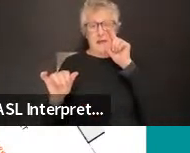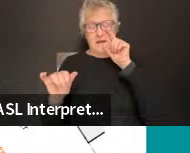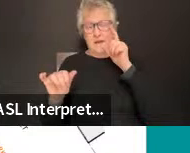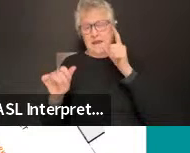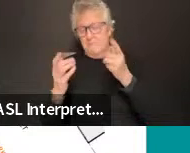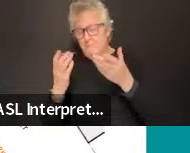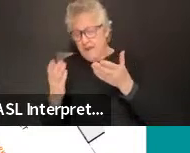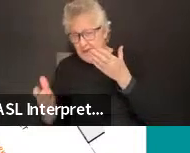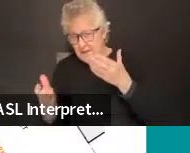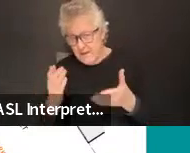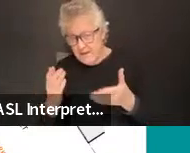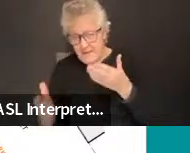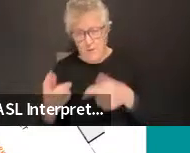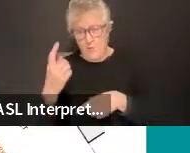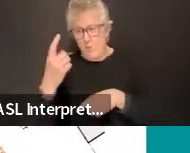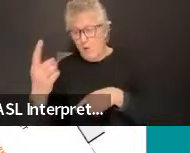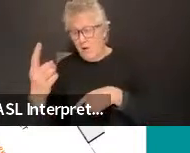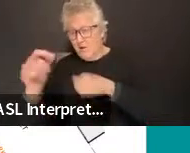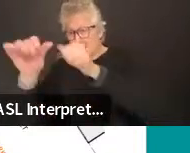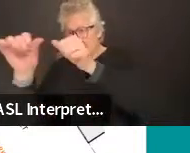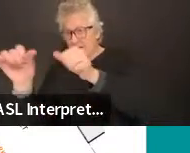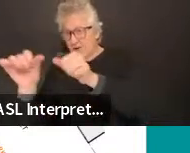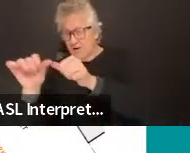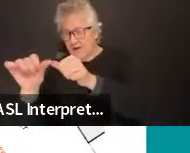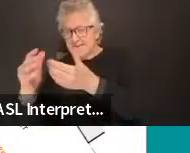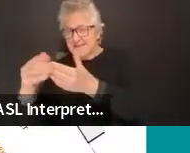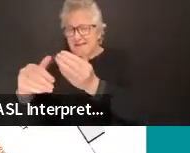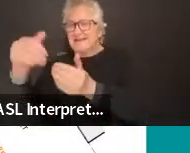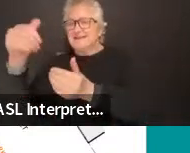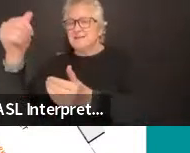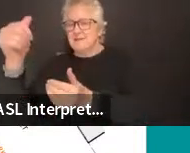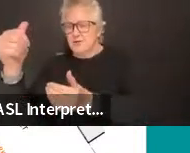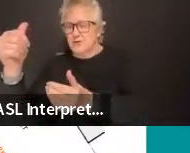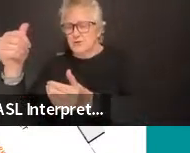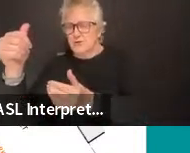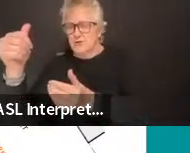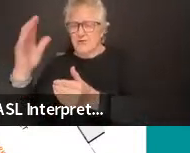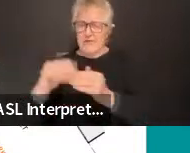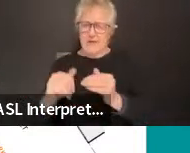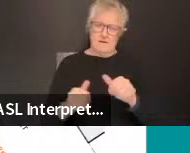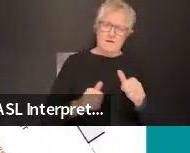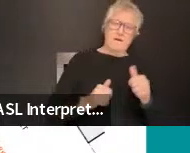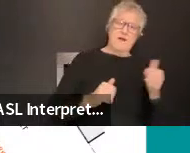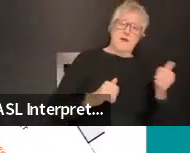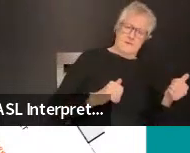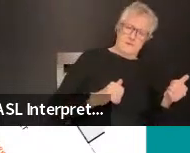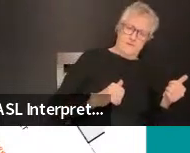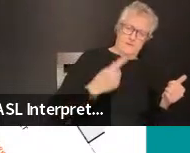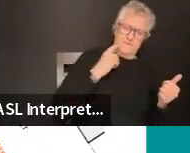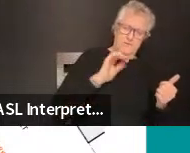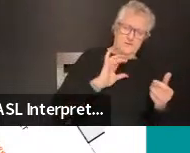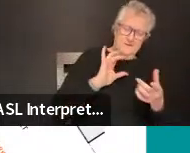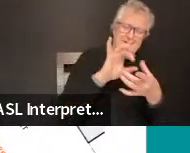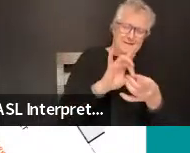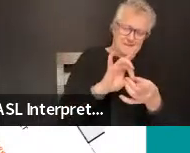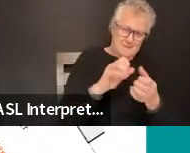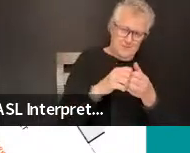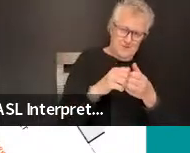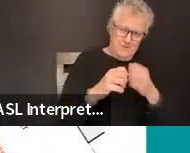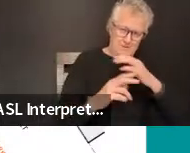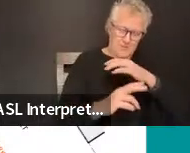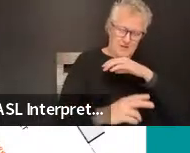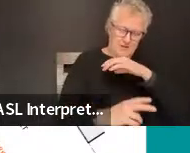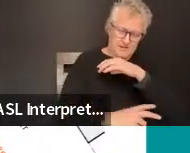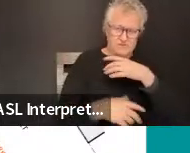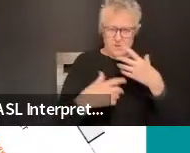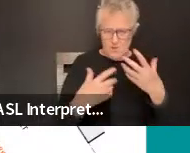other to connect directly with a bridge at some level. So the anticipation is that the park and ride facility would be a structured parking. We